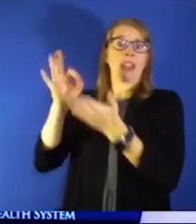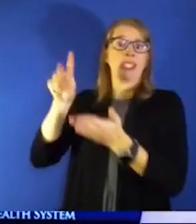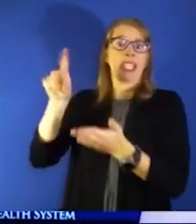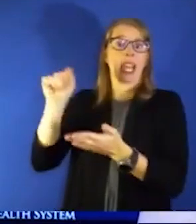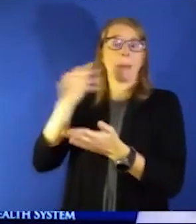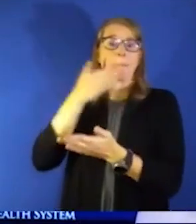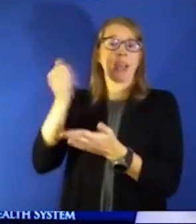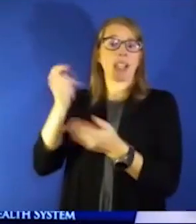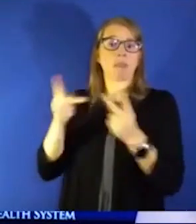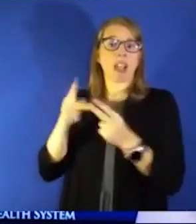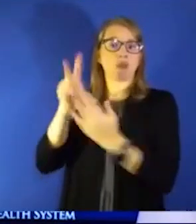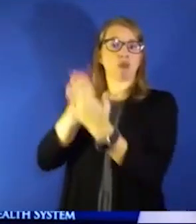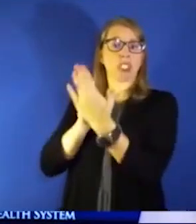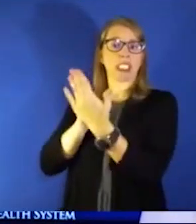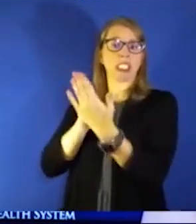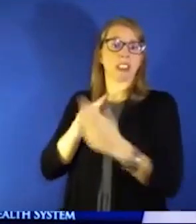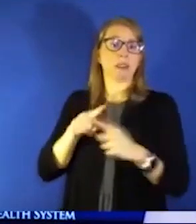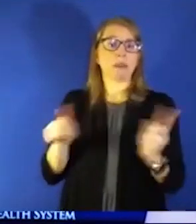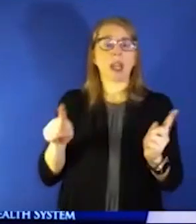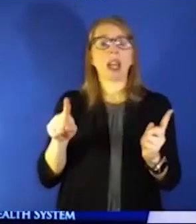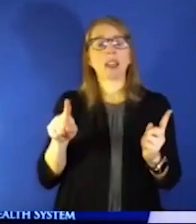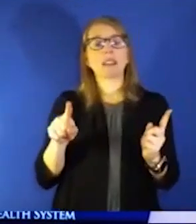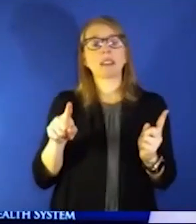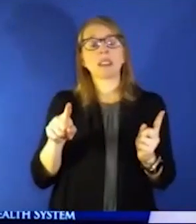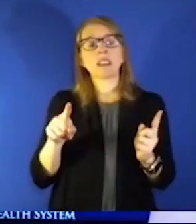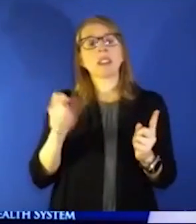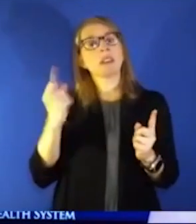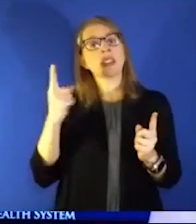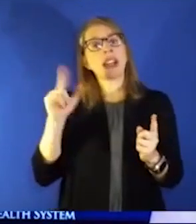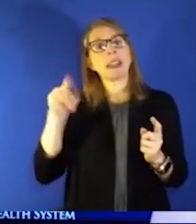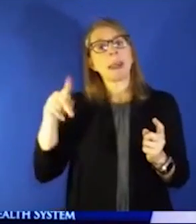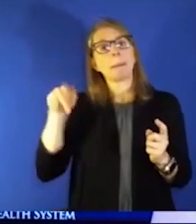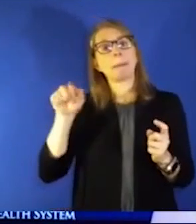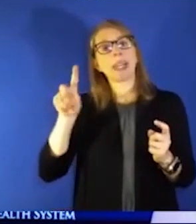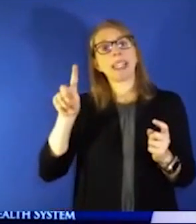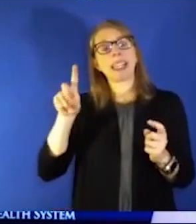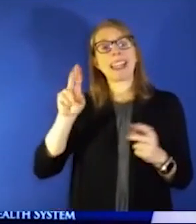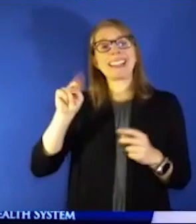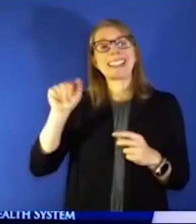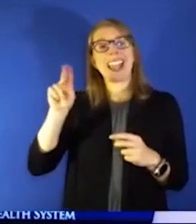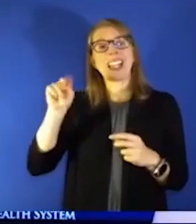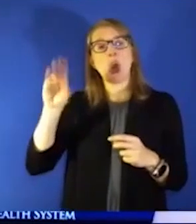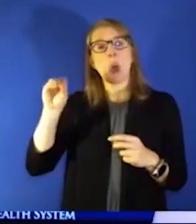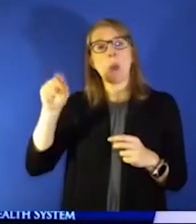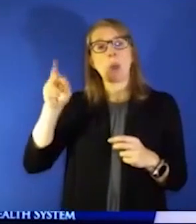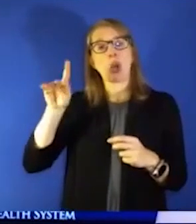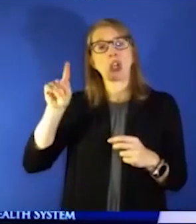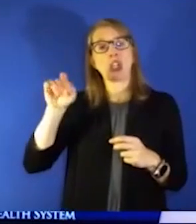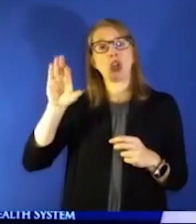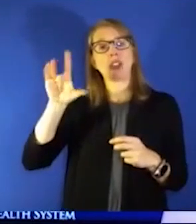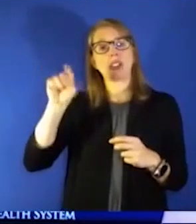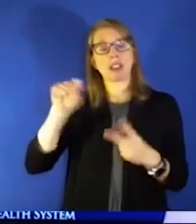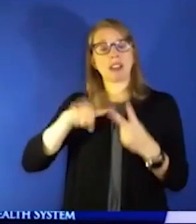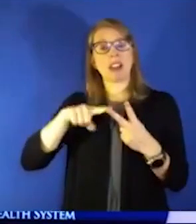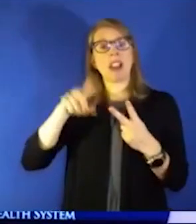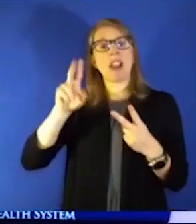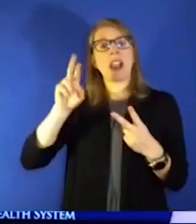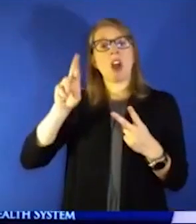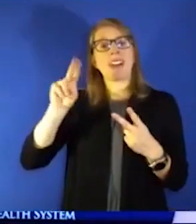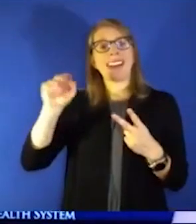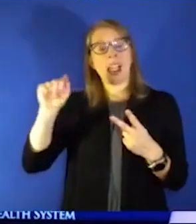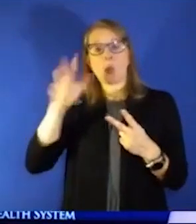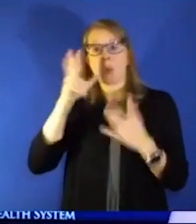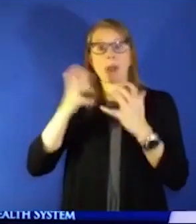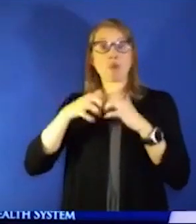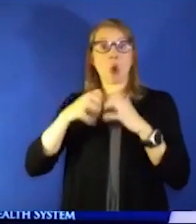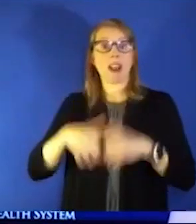But otherwise, besides the lipid nanoparticles and the RNA, which is going to be broken down quite quickly, as Kevin had